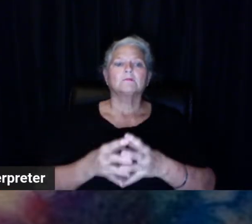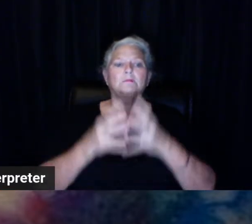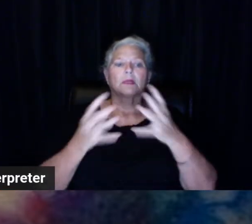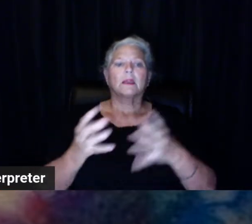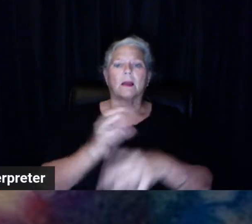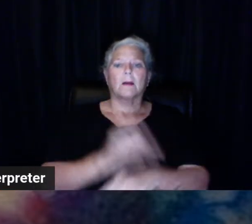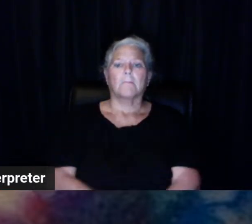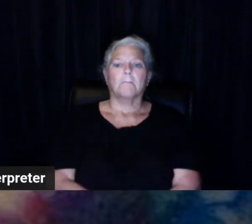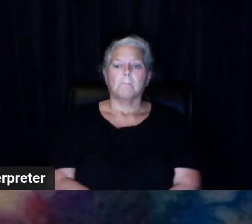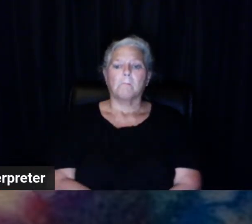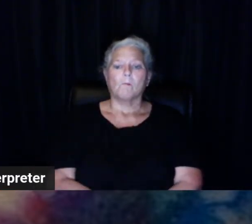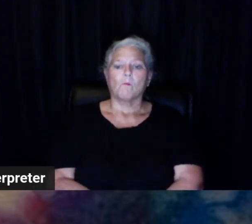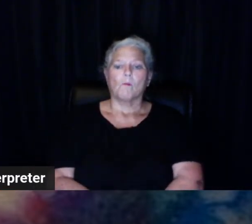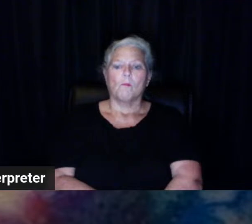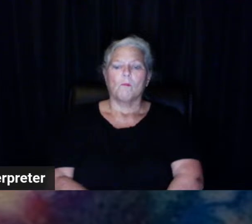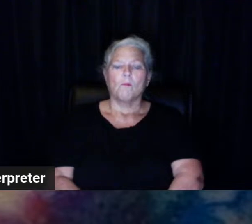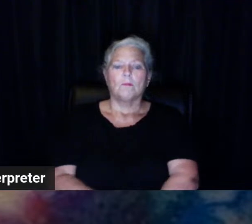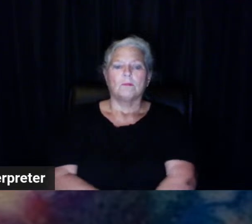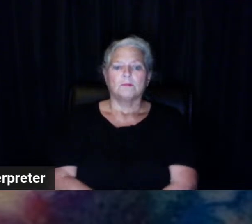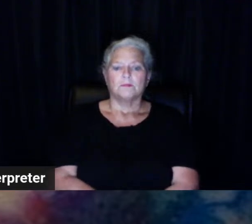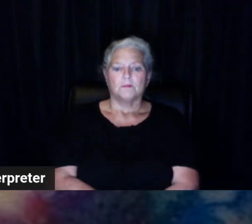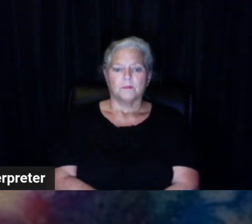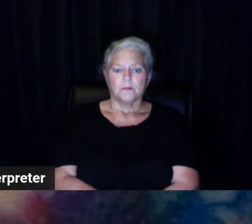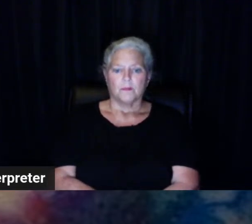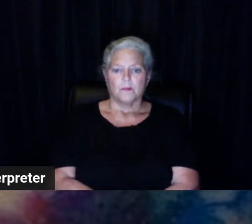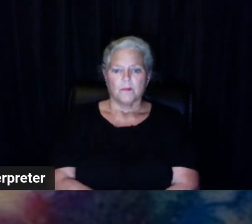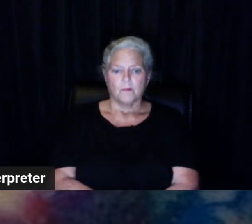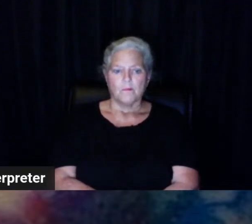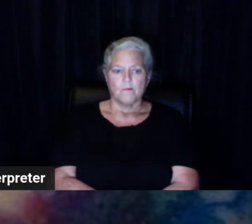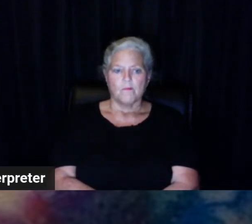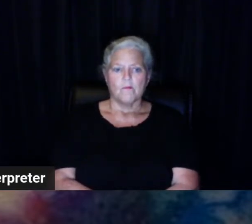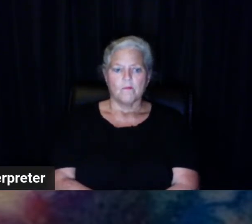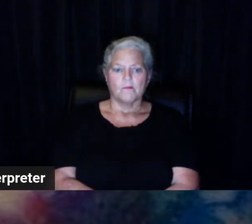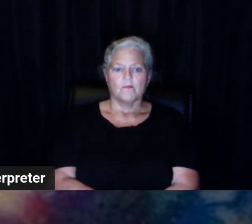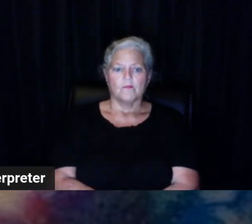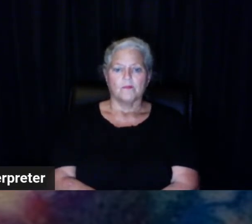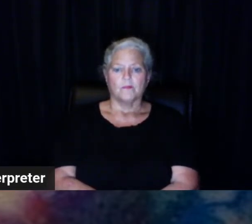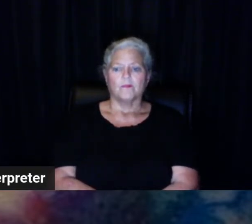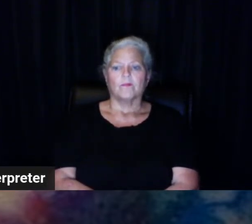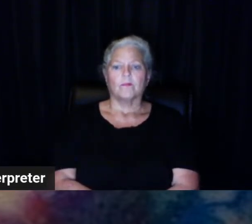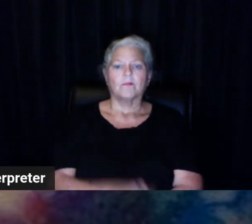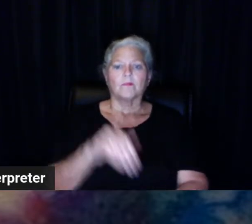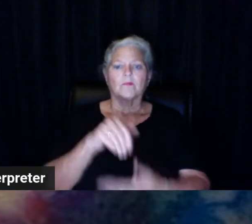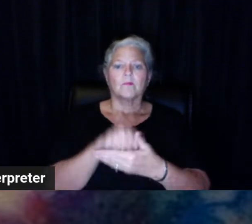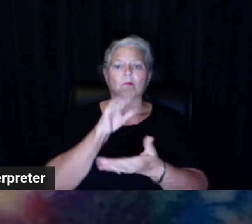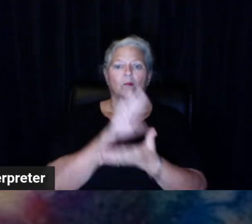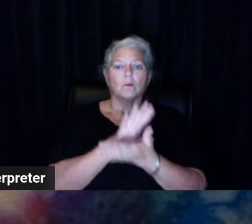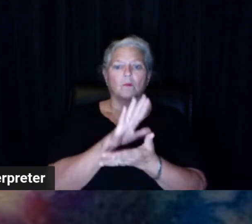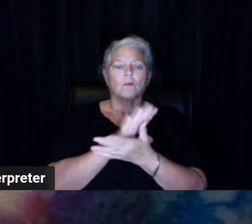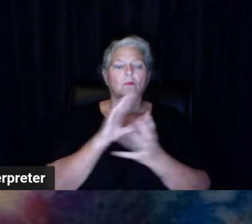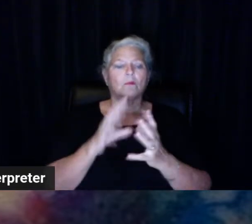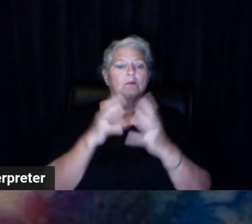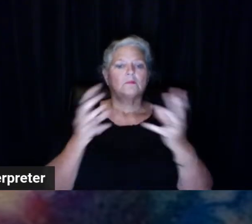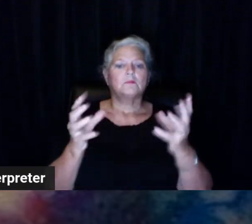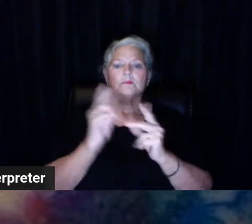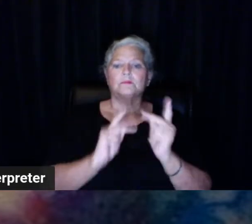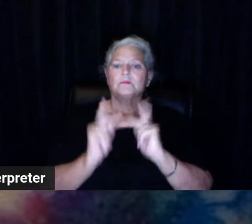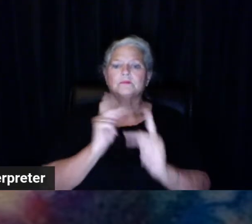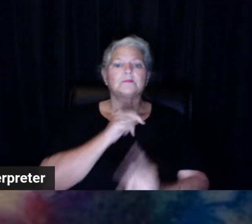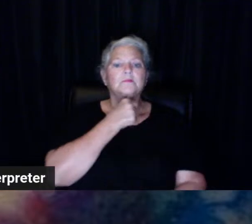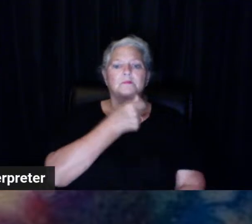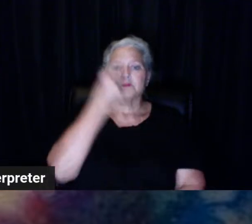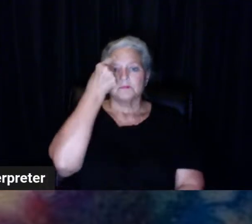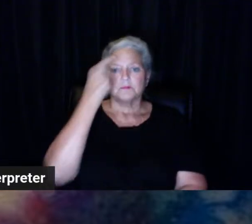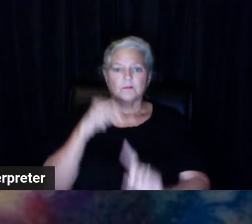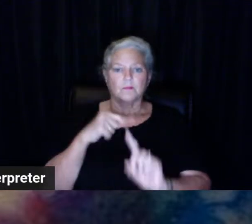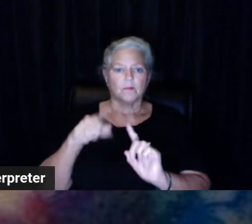anyway, um, in school, a lot of people don't think about this, but I